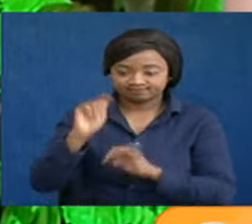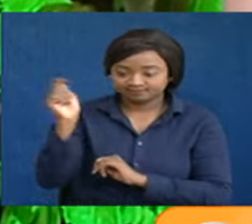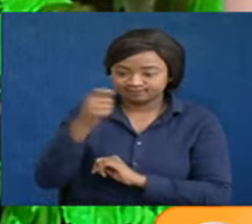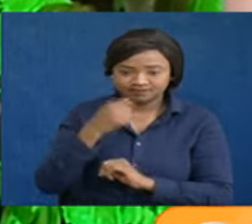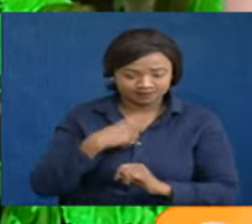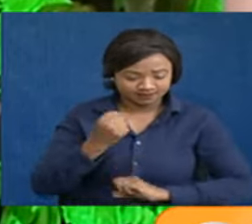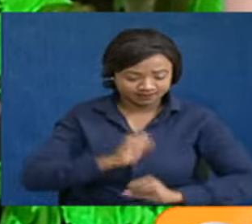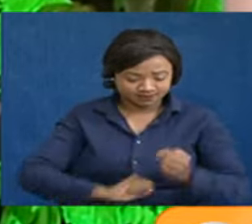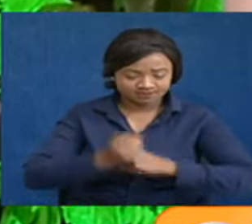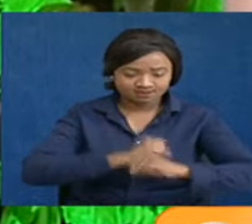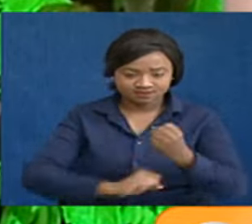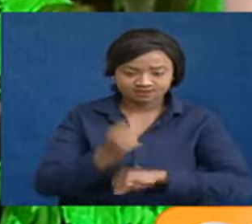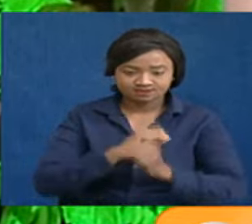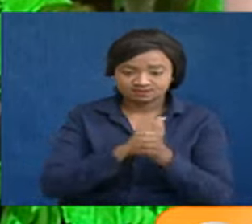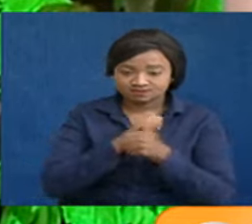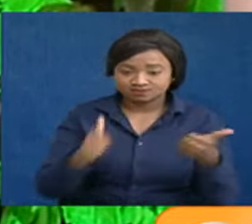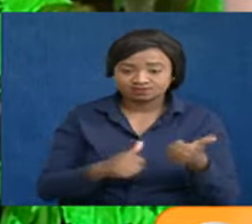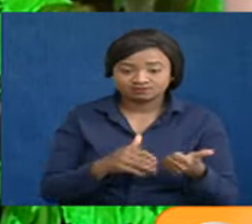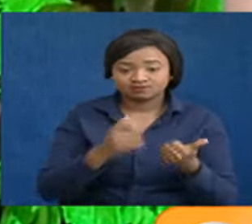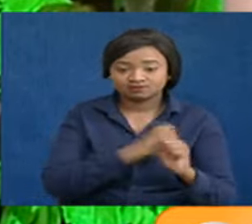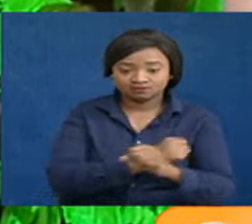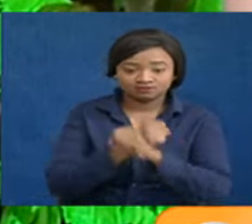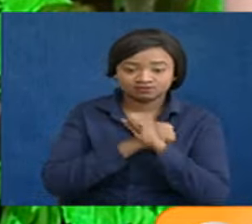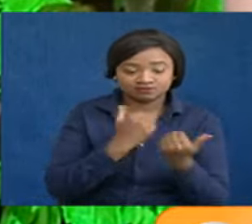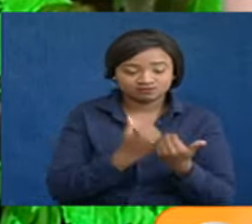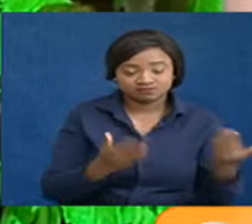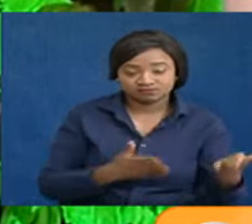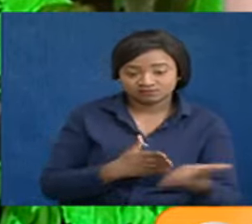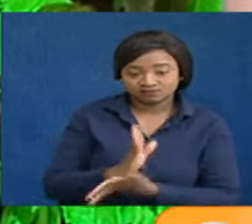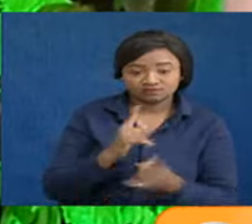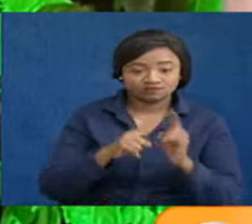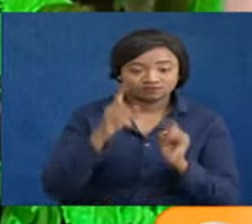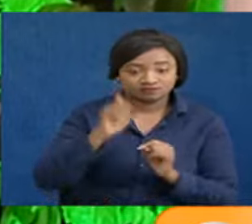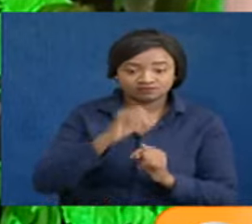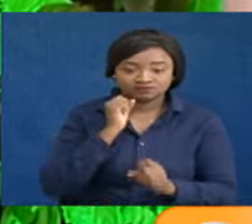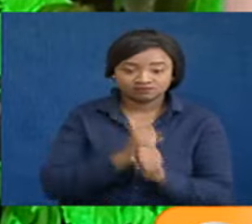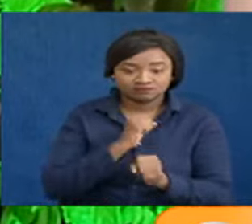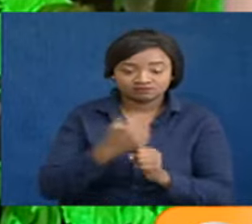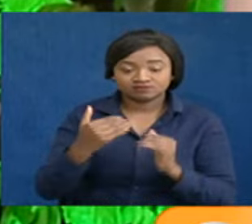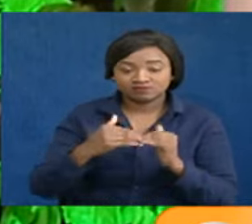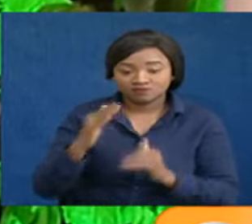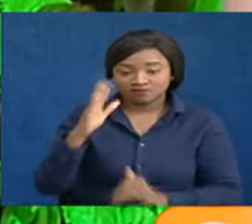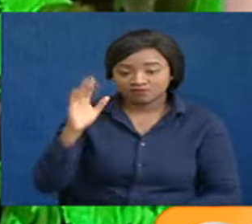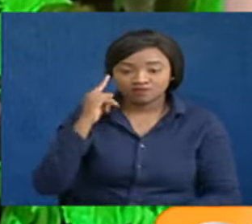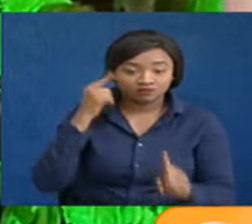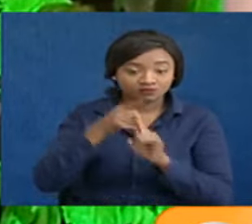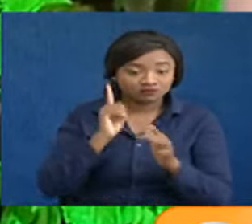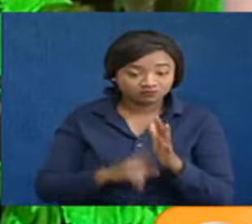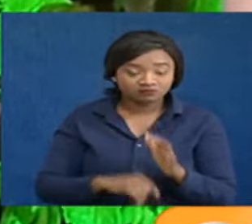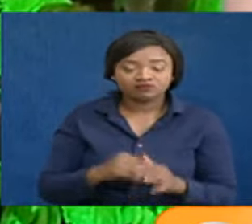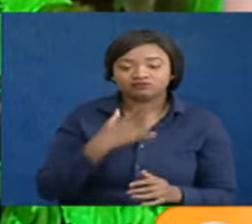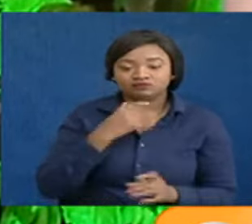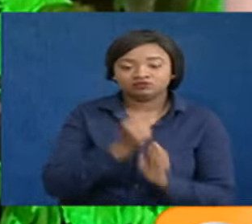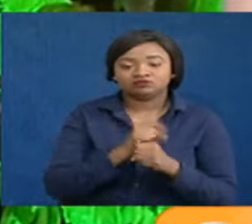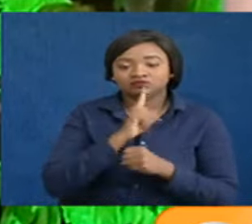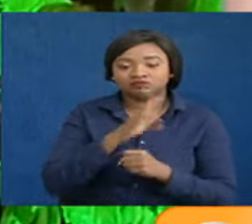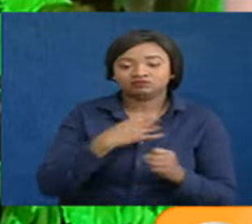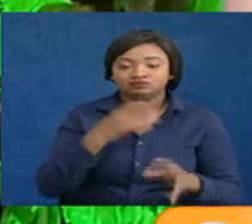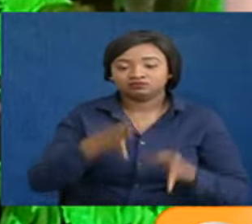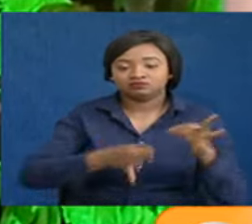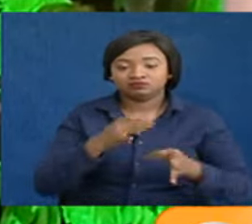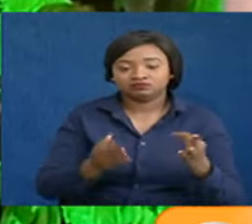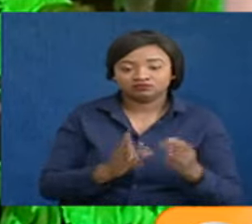in enhancing children's rights, but there is more to be done, especially in ensuring justice is served and in the shortest time possible. The